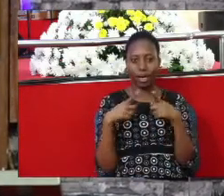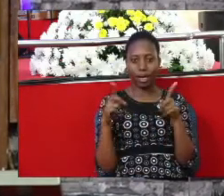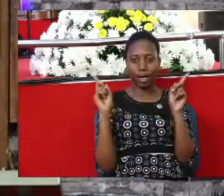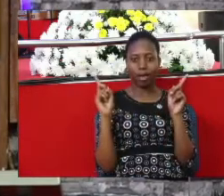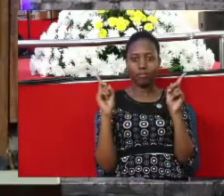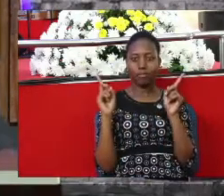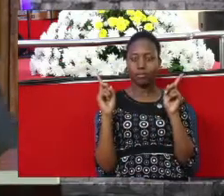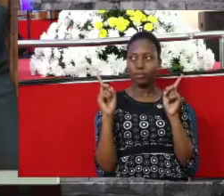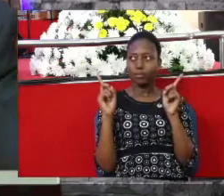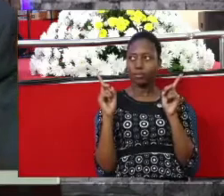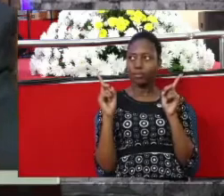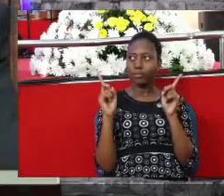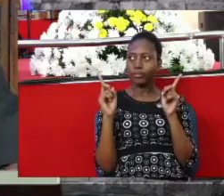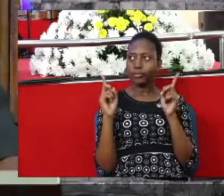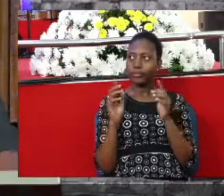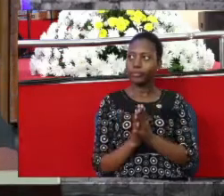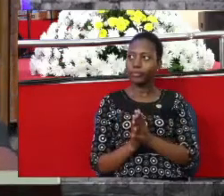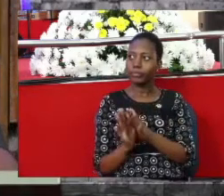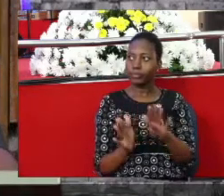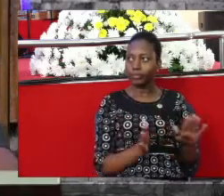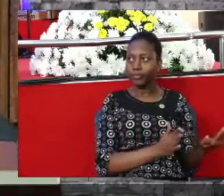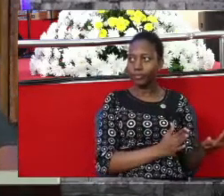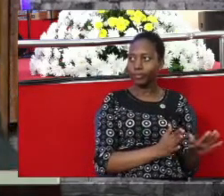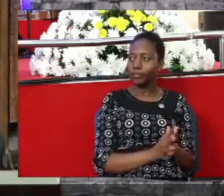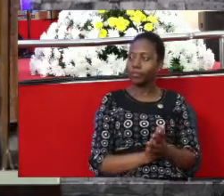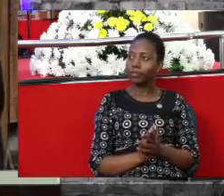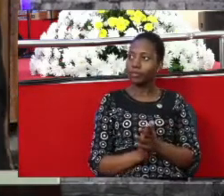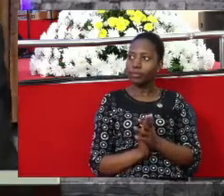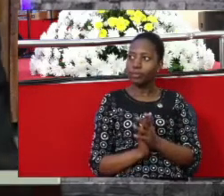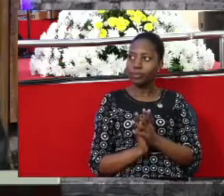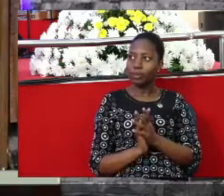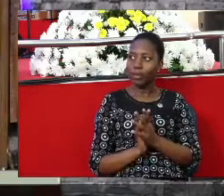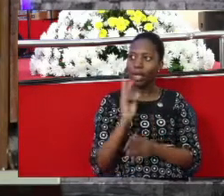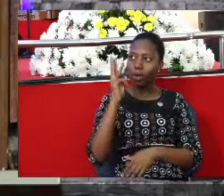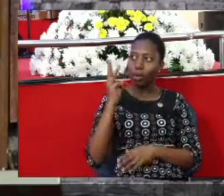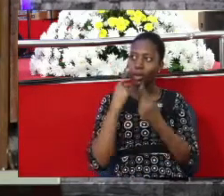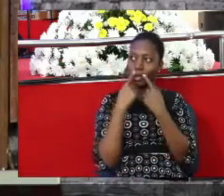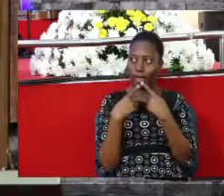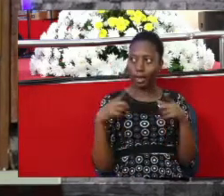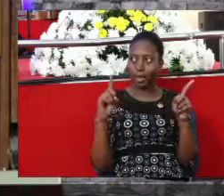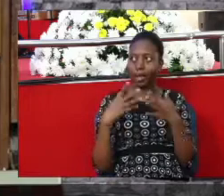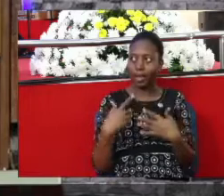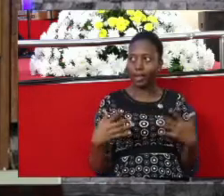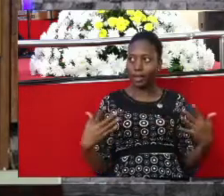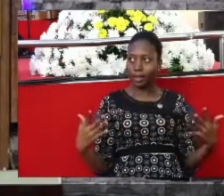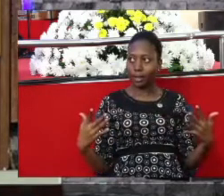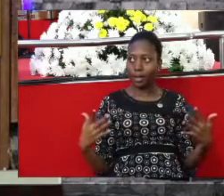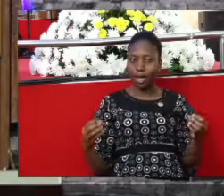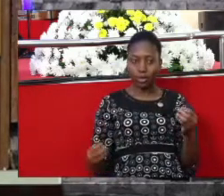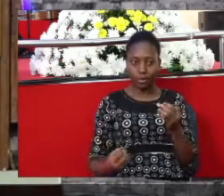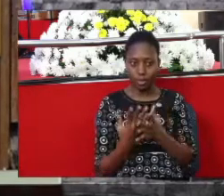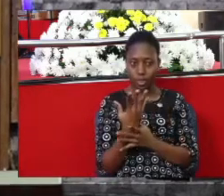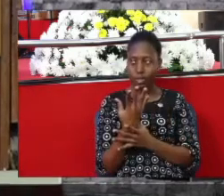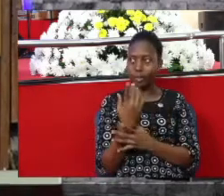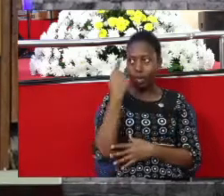28, you will also declare a thing, that's what the Bible says, and it shall be established for you. So light will shine on